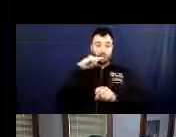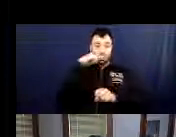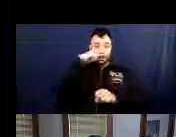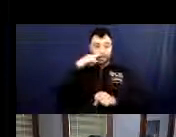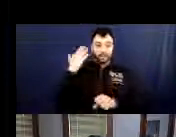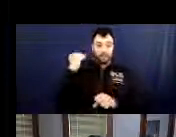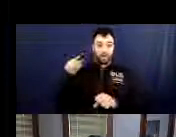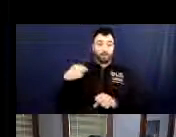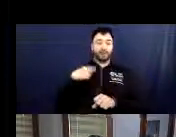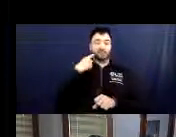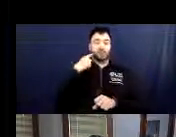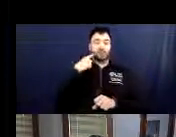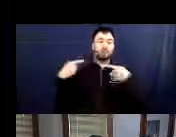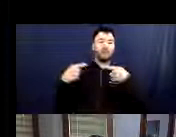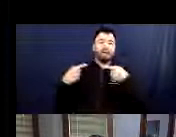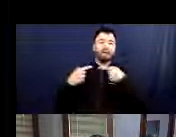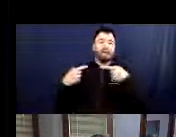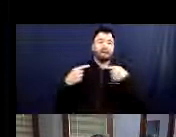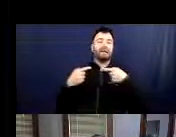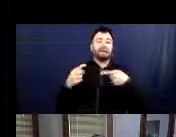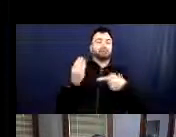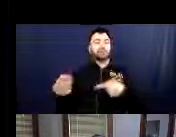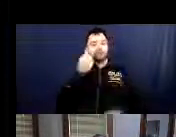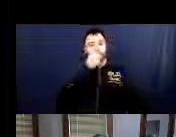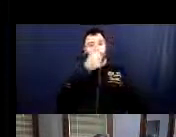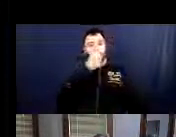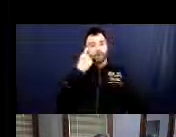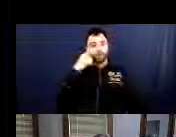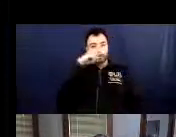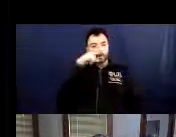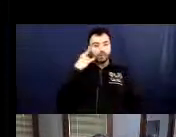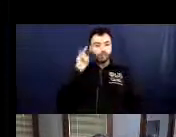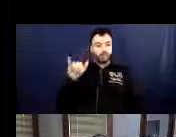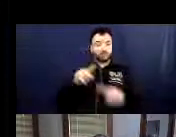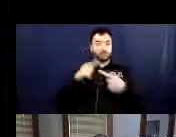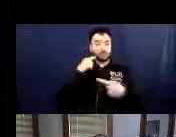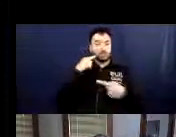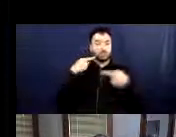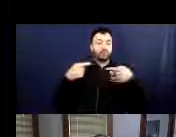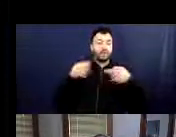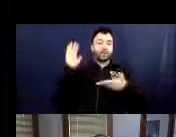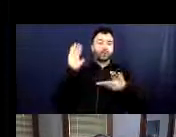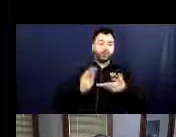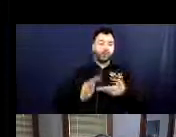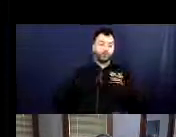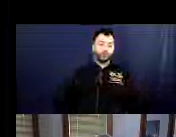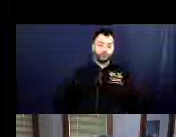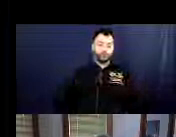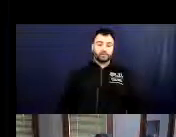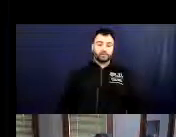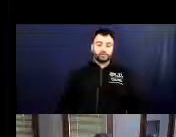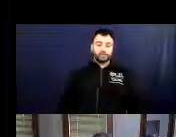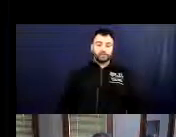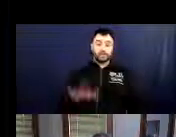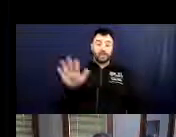15 cents was kind of a lot of money. But still, if it soothed the toothache of